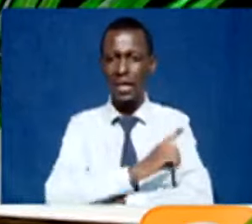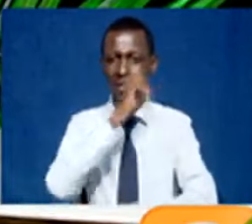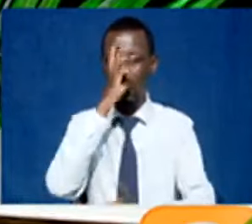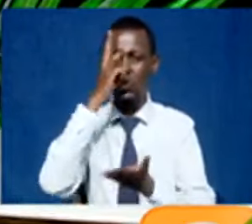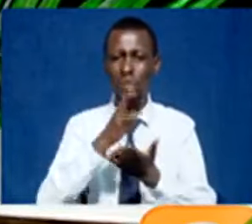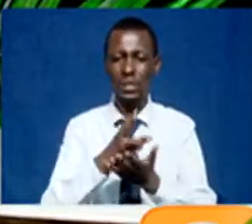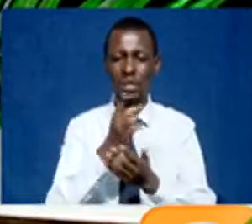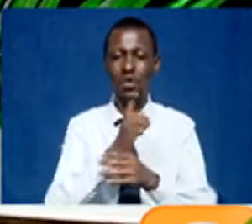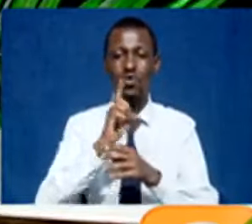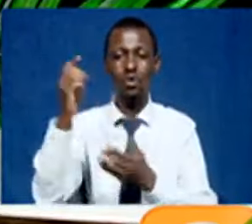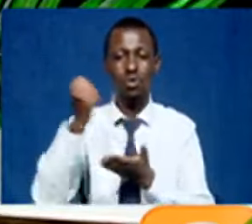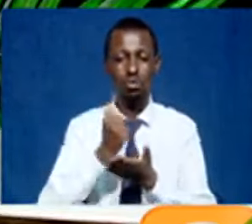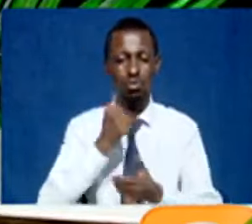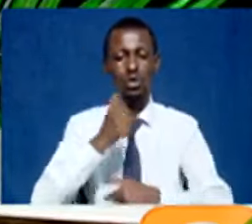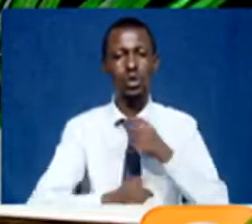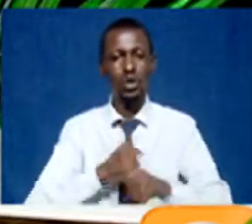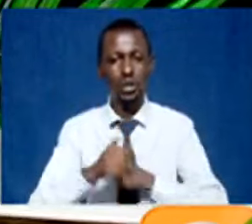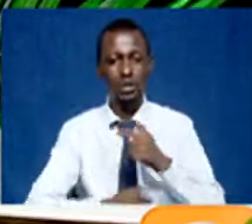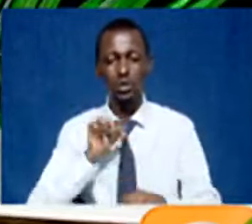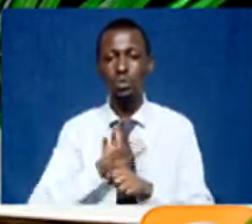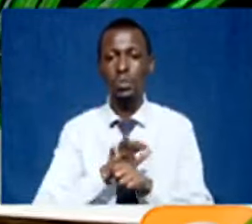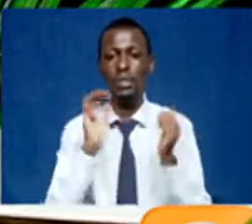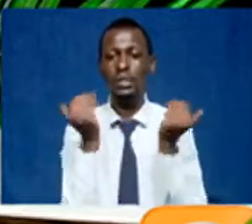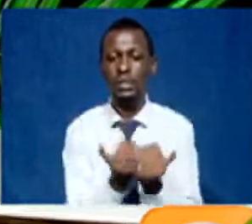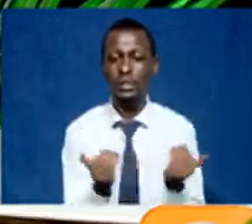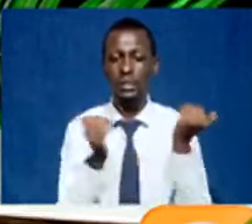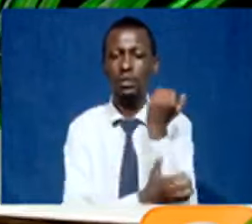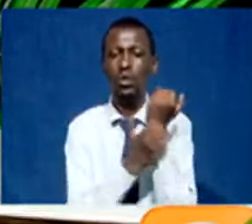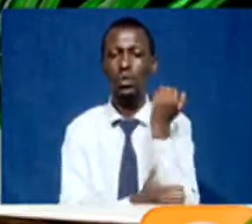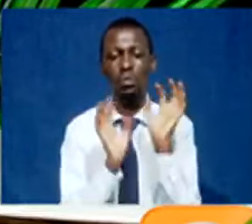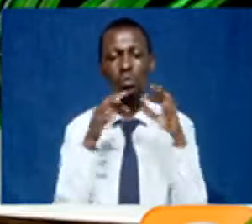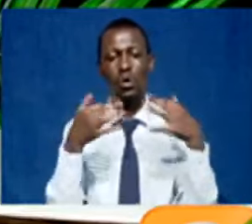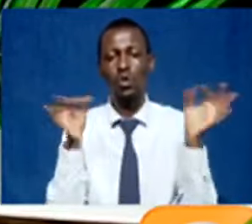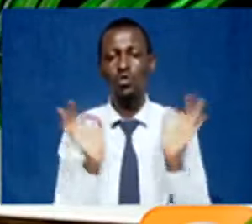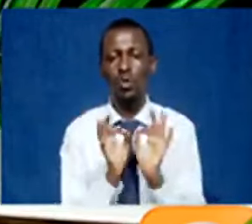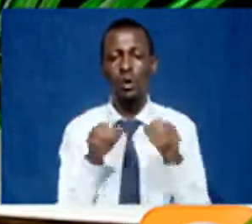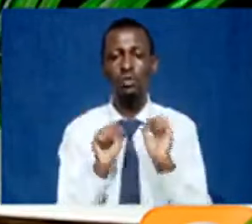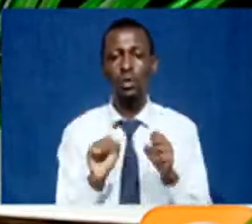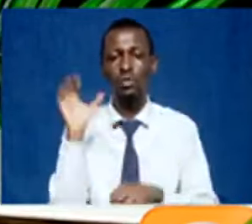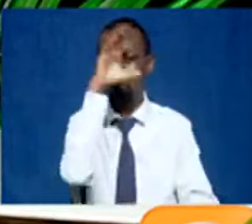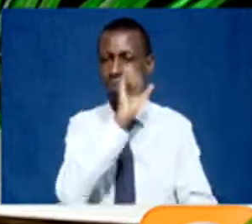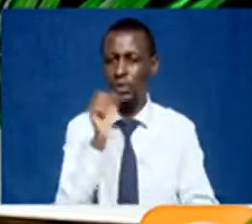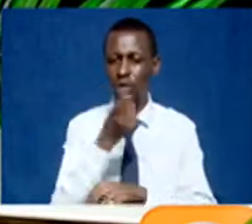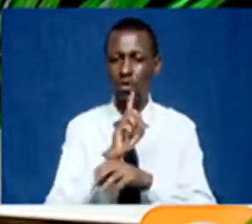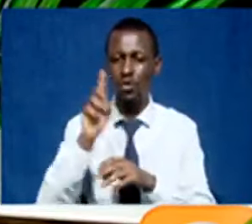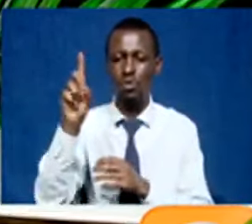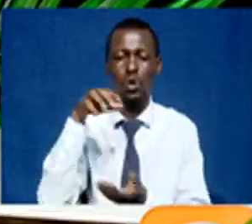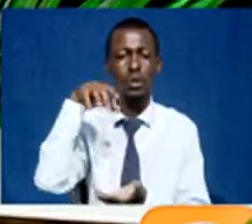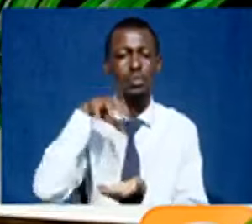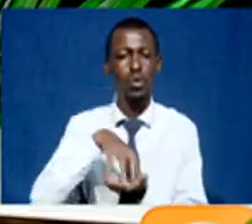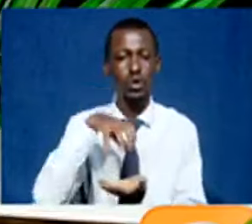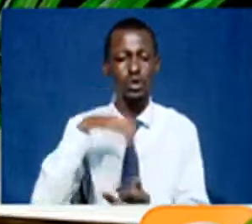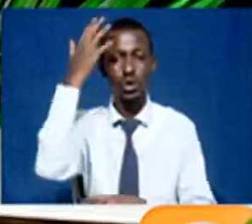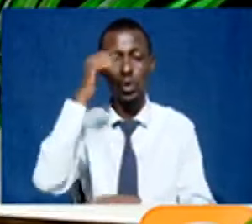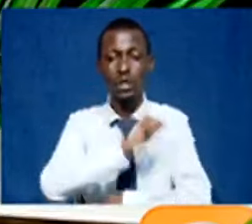1 admission rush continues, thousands of children from underprivileged families risk missing out on their Form 1 places due to